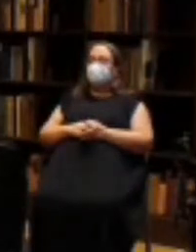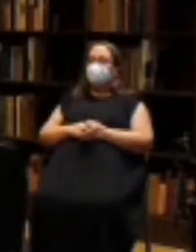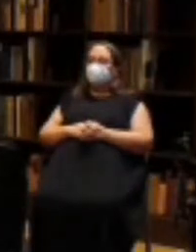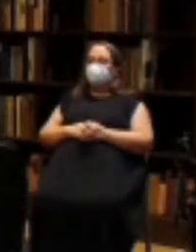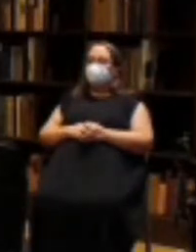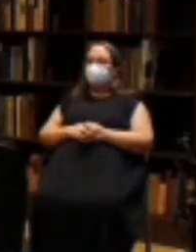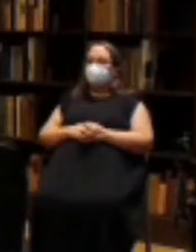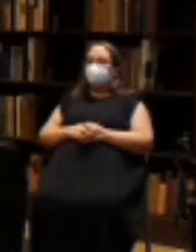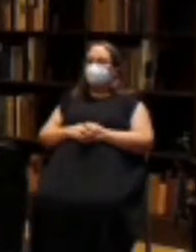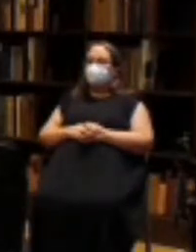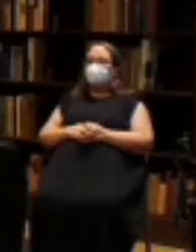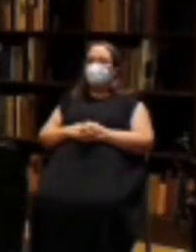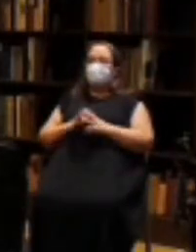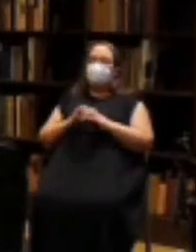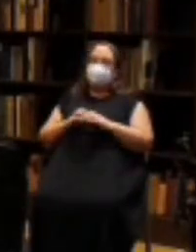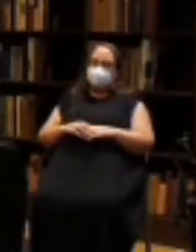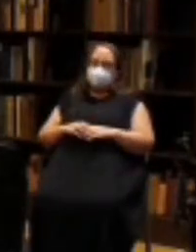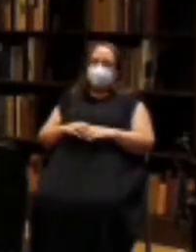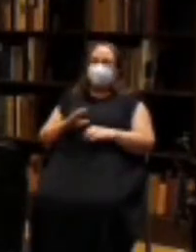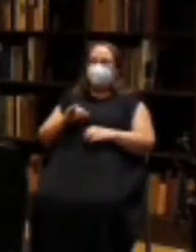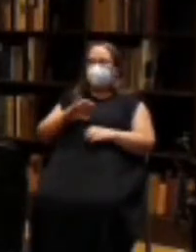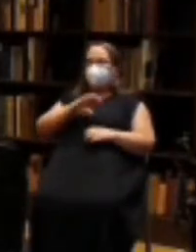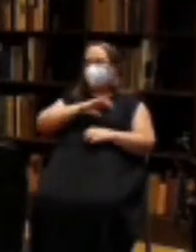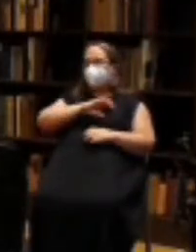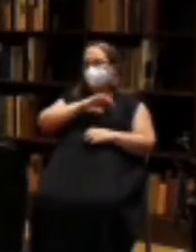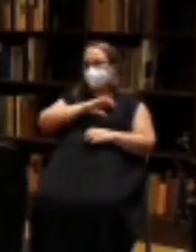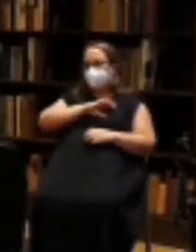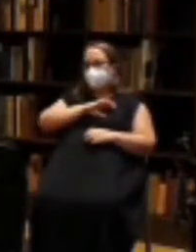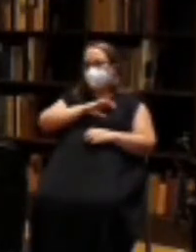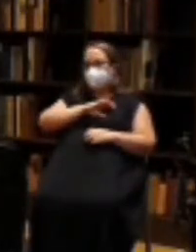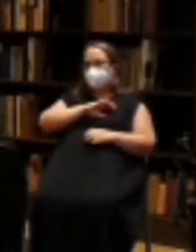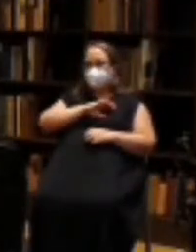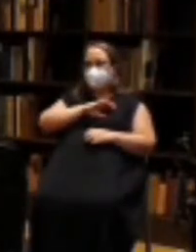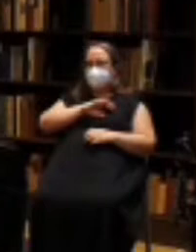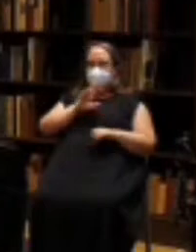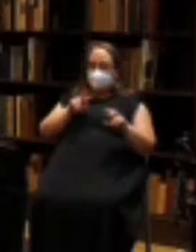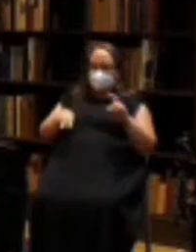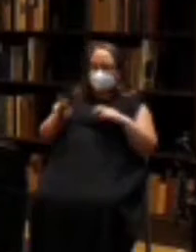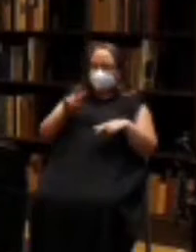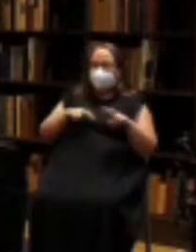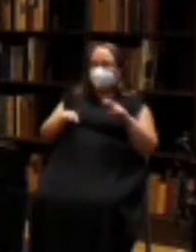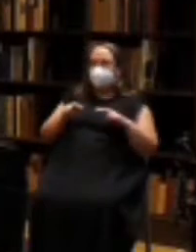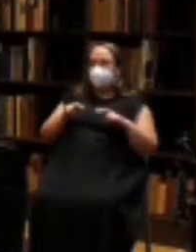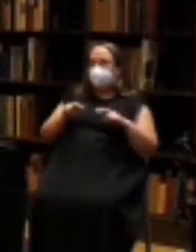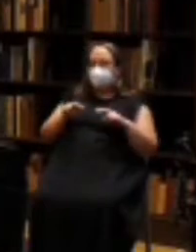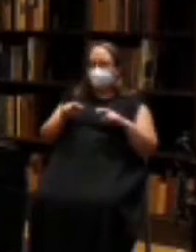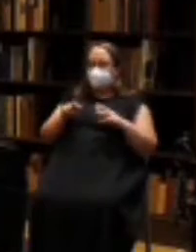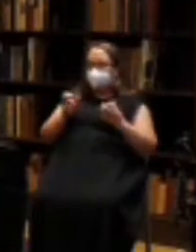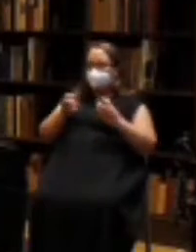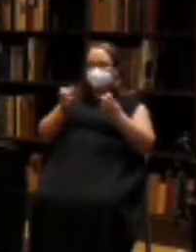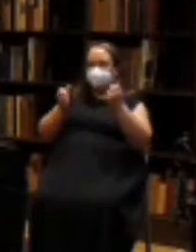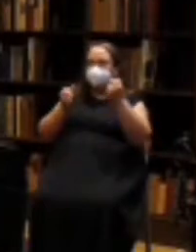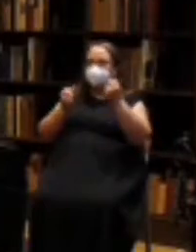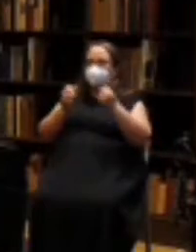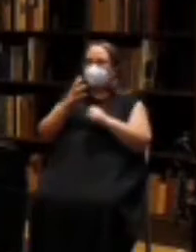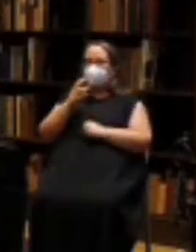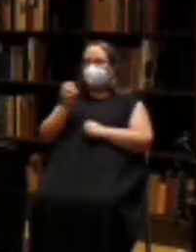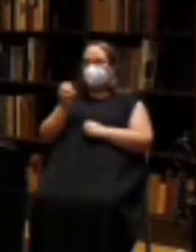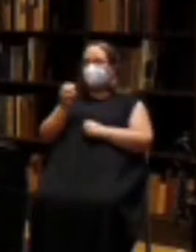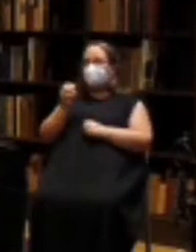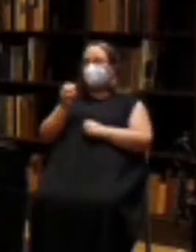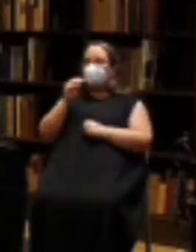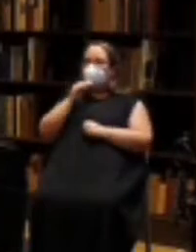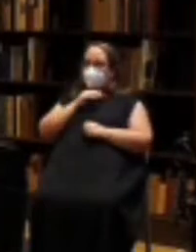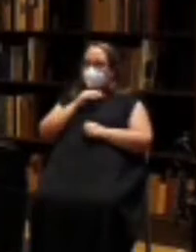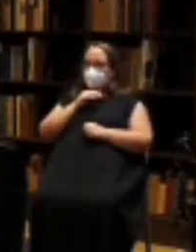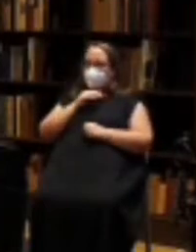was absolutely decimated again by police overreach and surveillance, and just outright sort